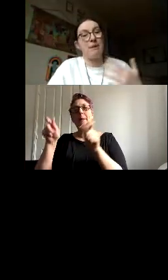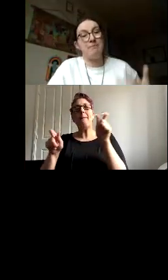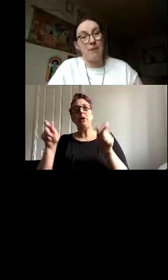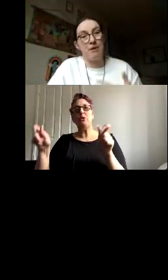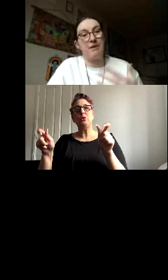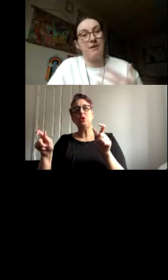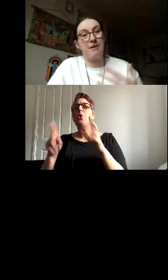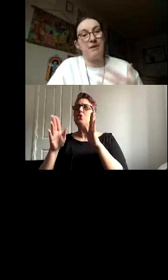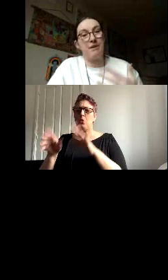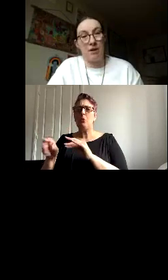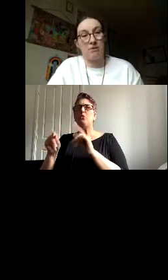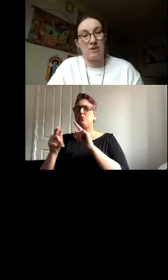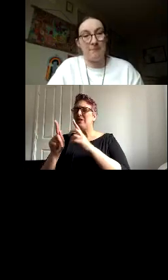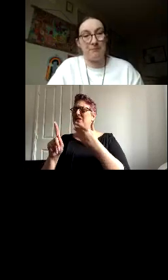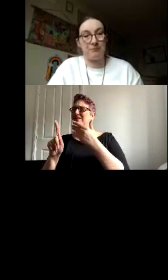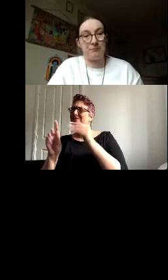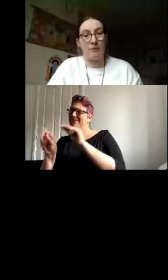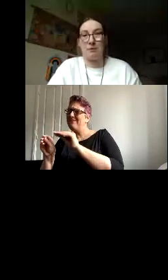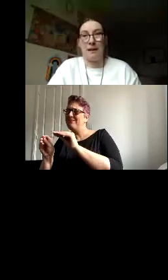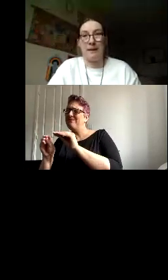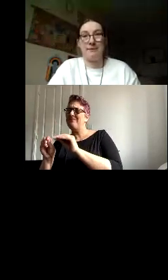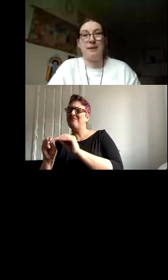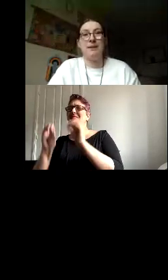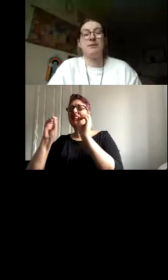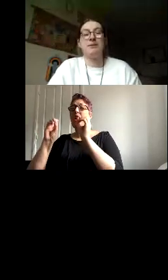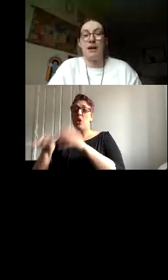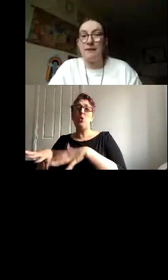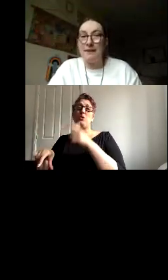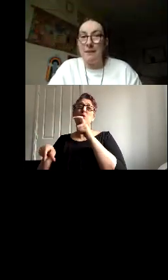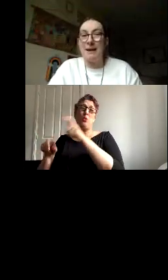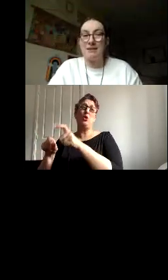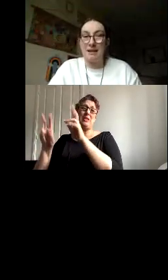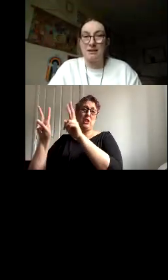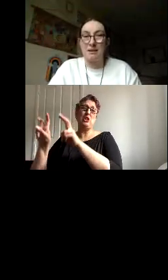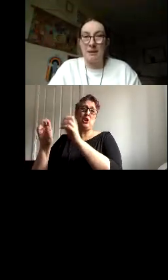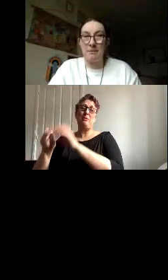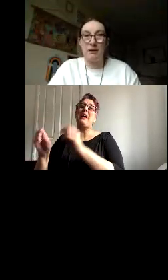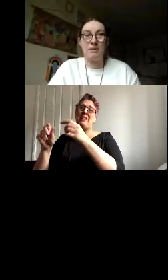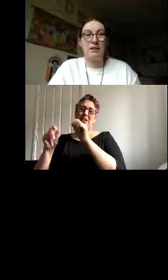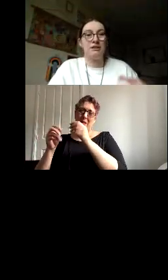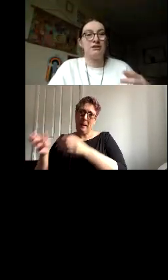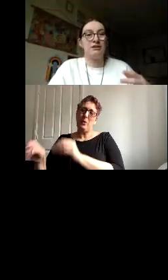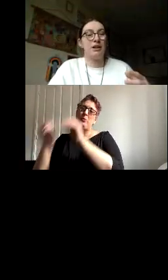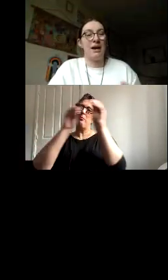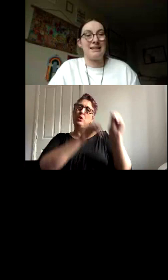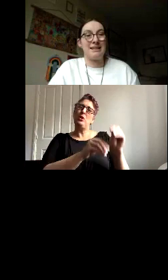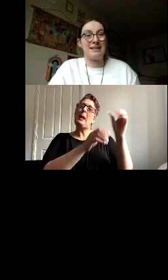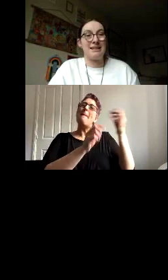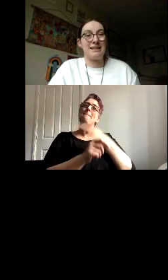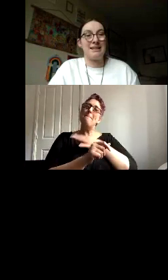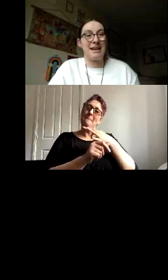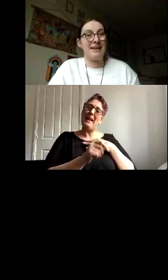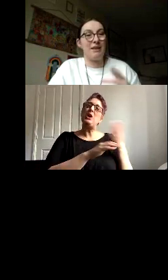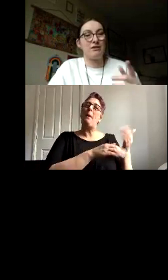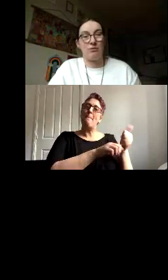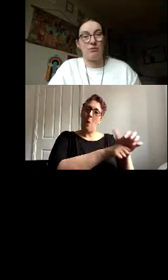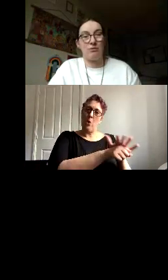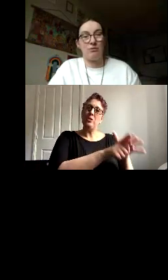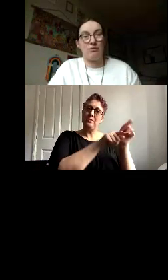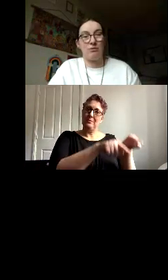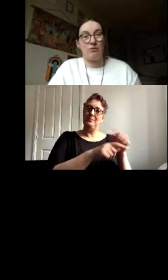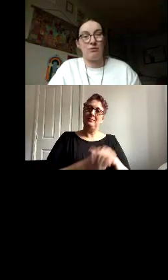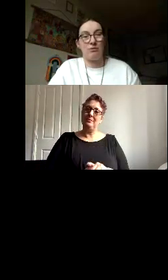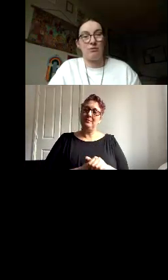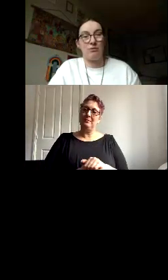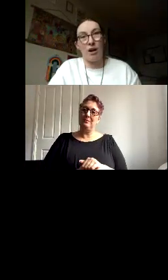we should be moving away from using it. Okay. So hopefully that makes sense to people. So again, those correct answers,